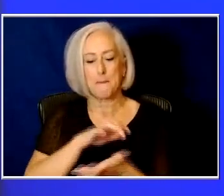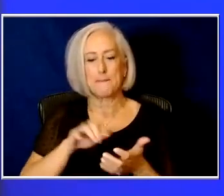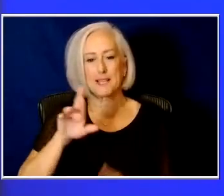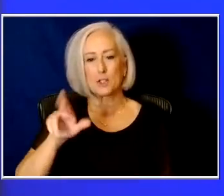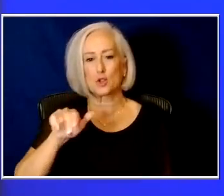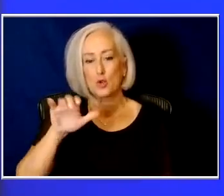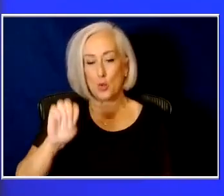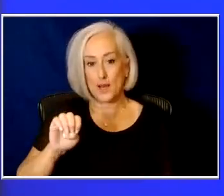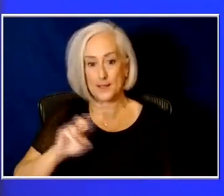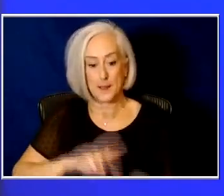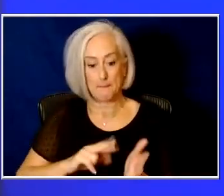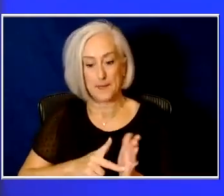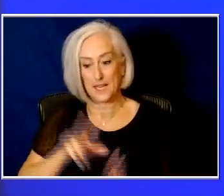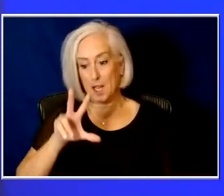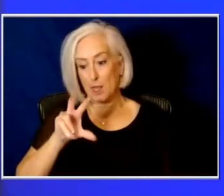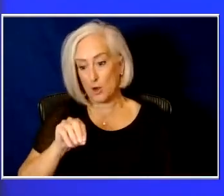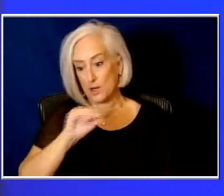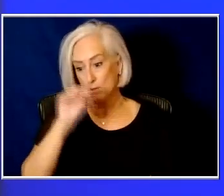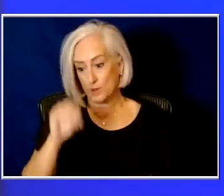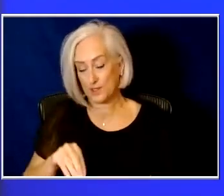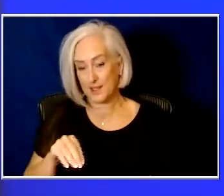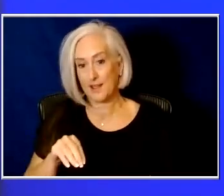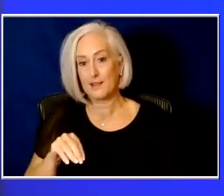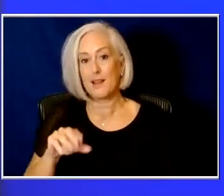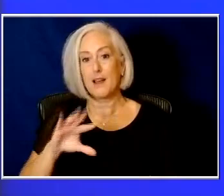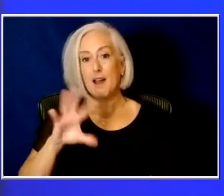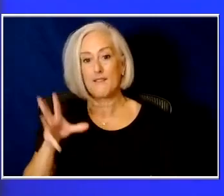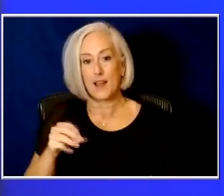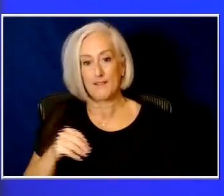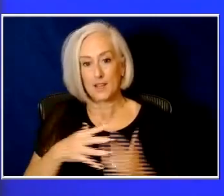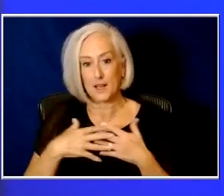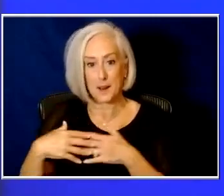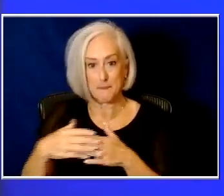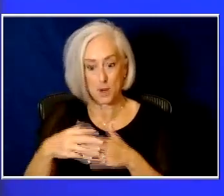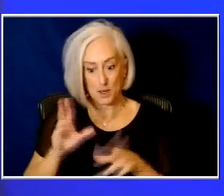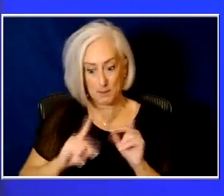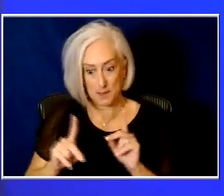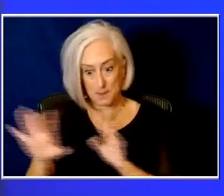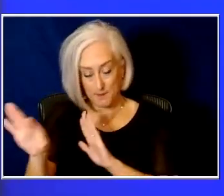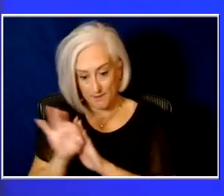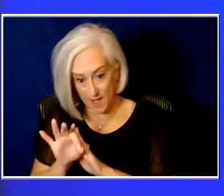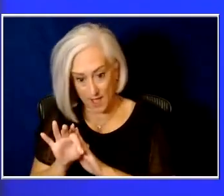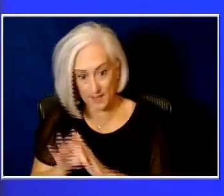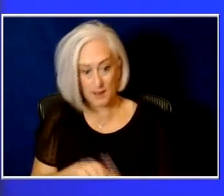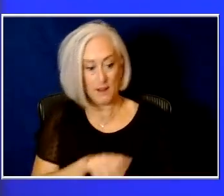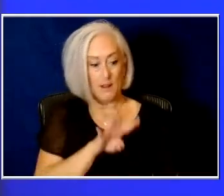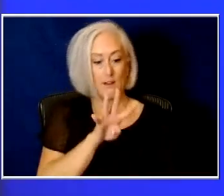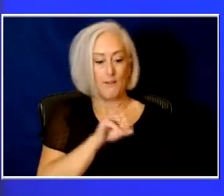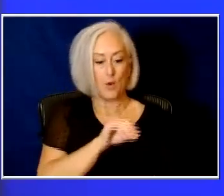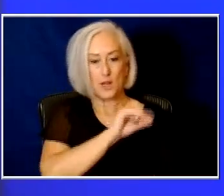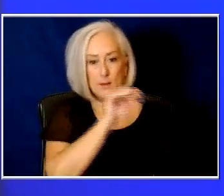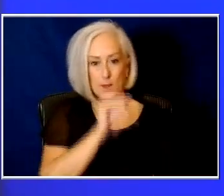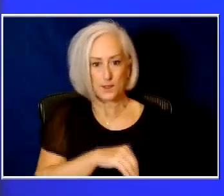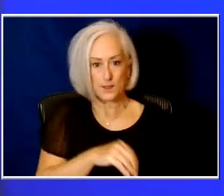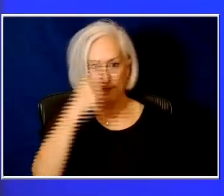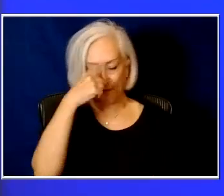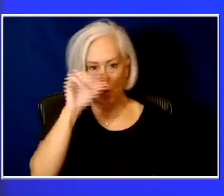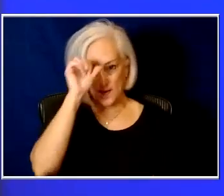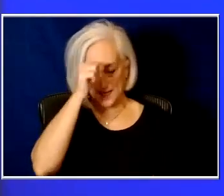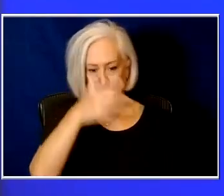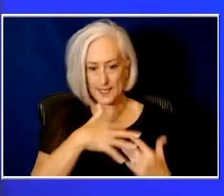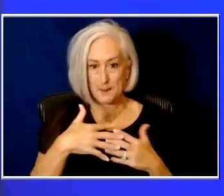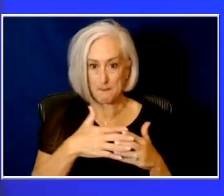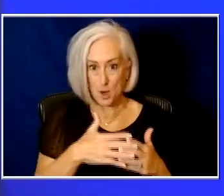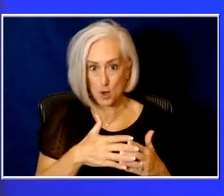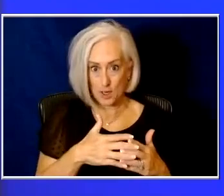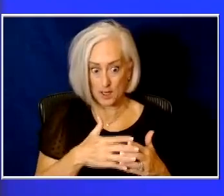African Americans I can find a donor for, and 40% of like an Indian American, perhaps if they were a